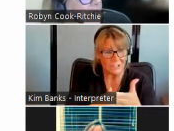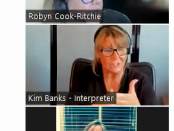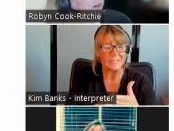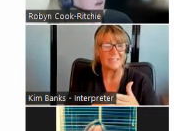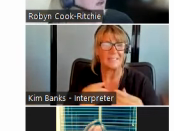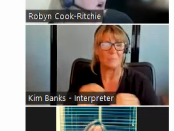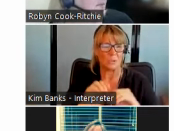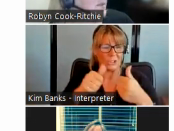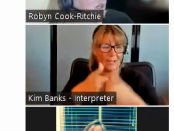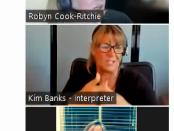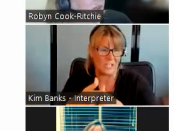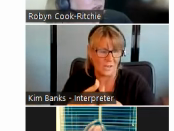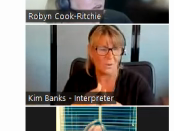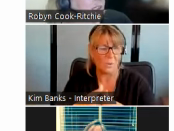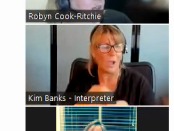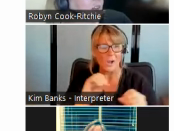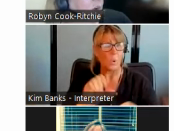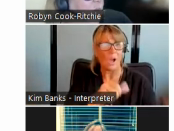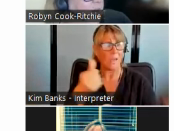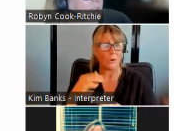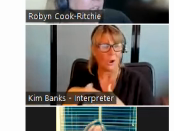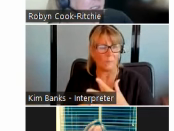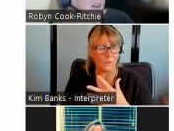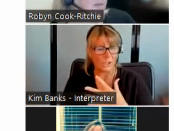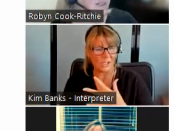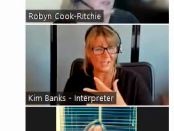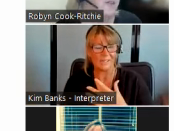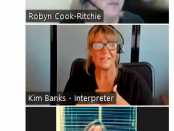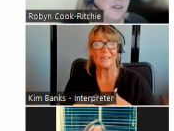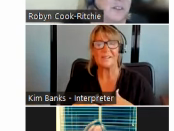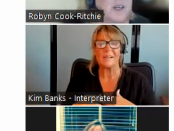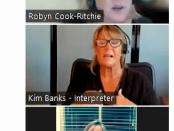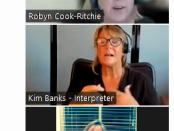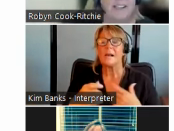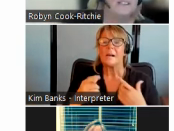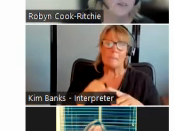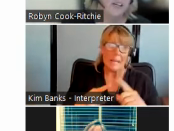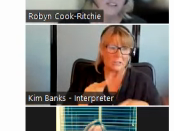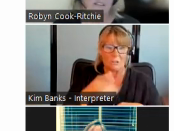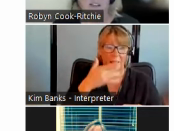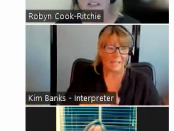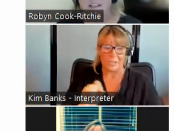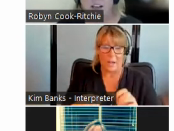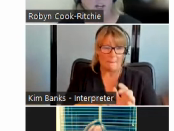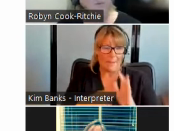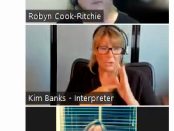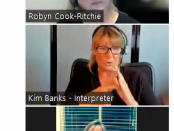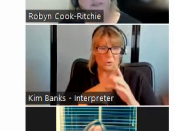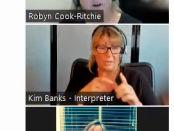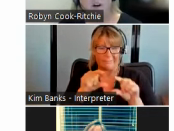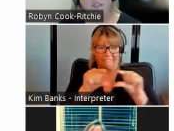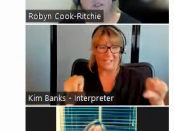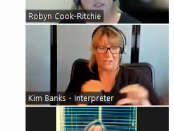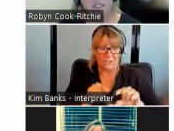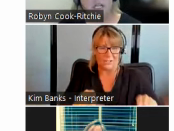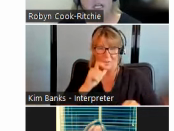have an other option. Luckily, although weirdly, it's not a mandatory field, right? So that is a lucky. And